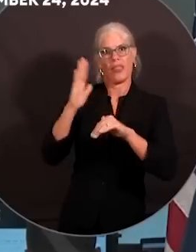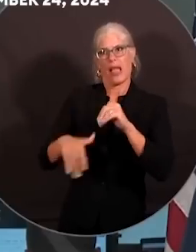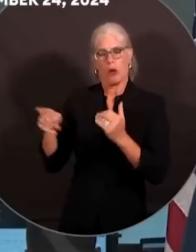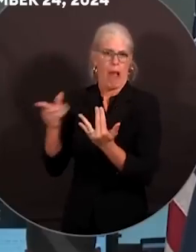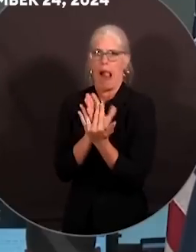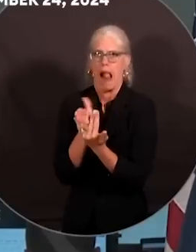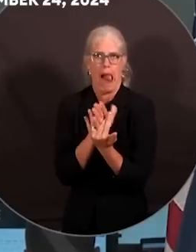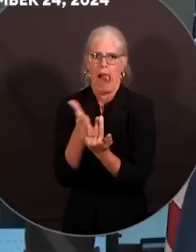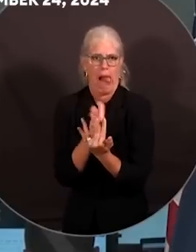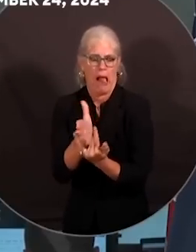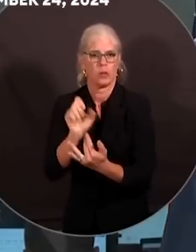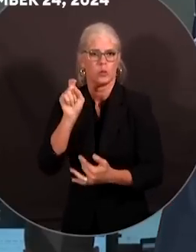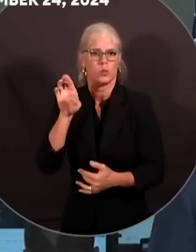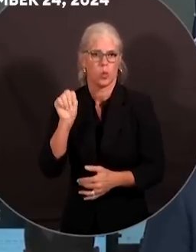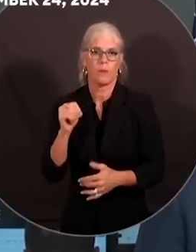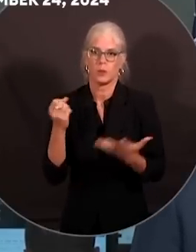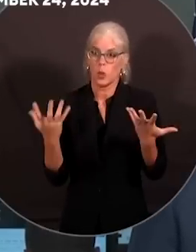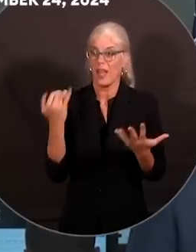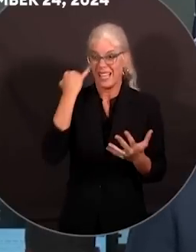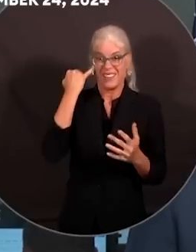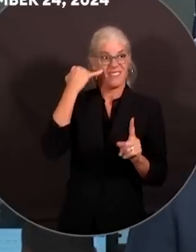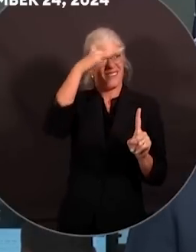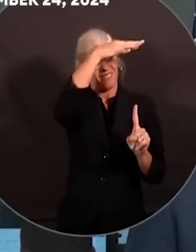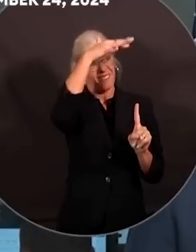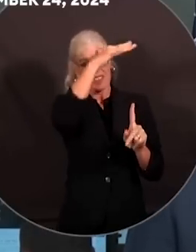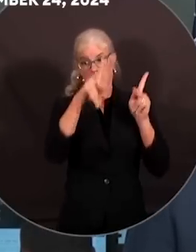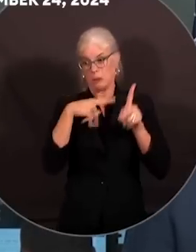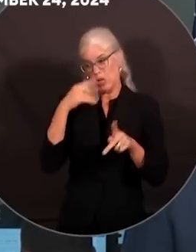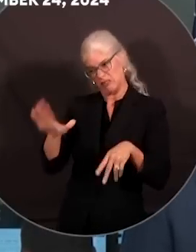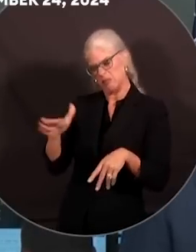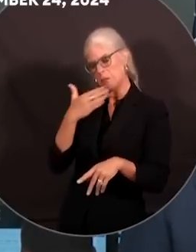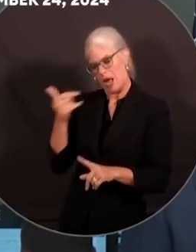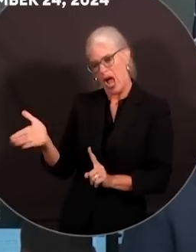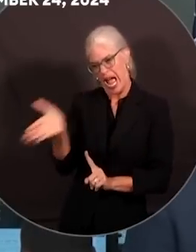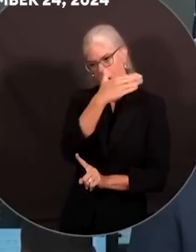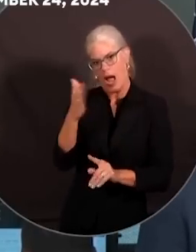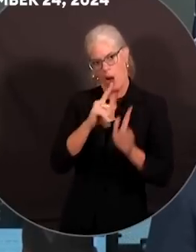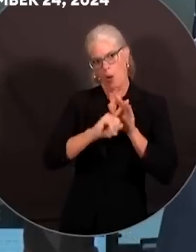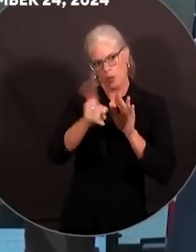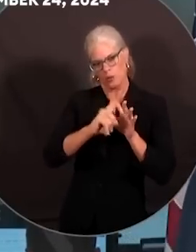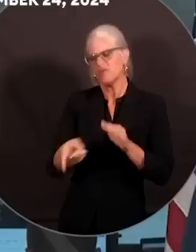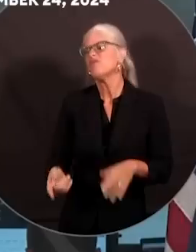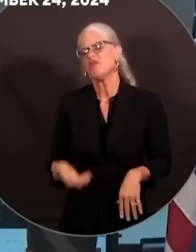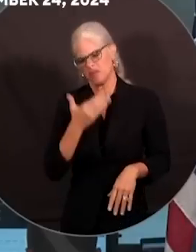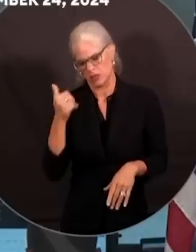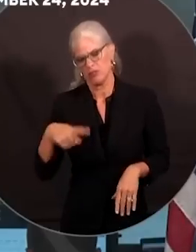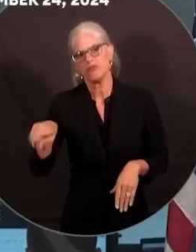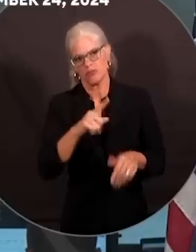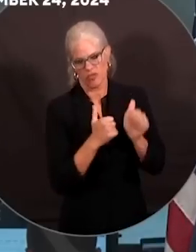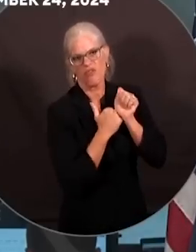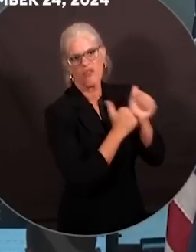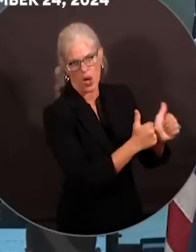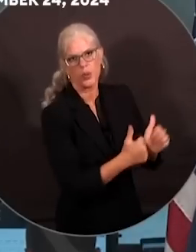management director at the local level calls for that evacuation, that you heed their evacuation order.